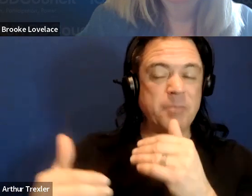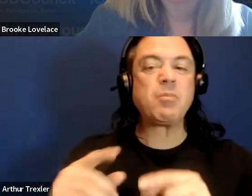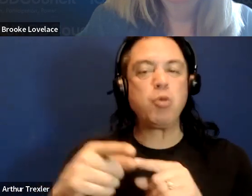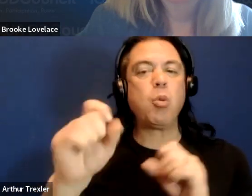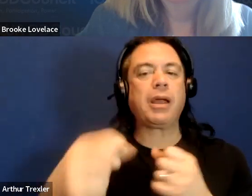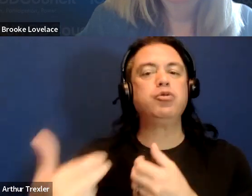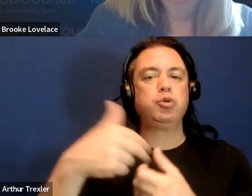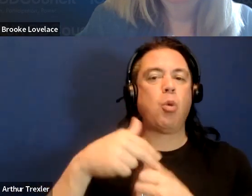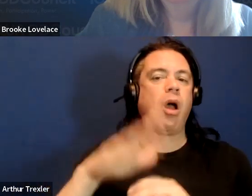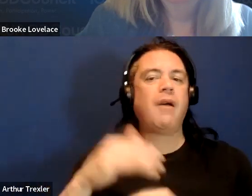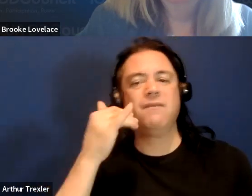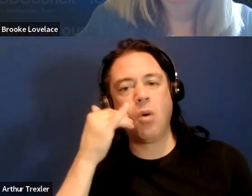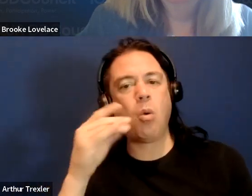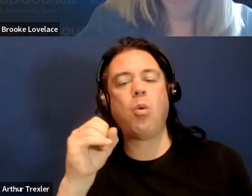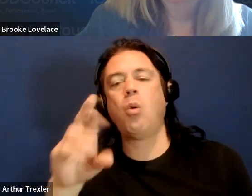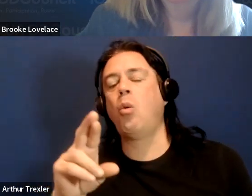by